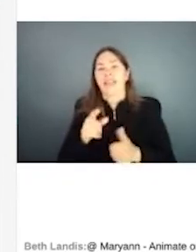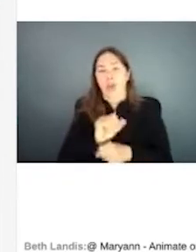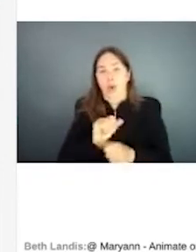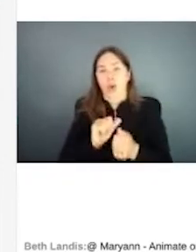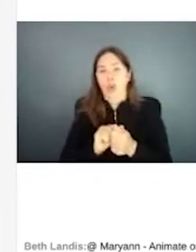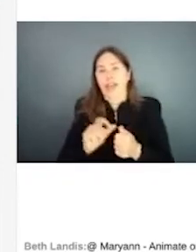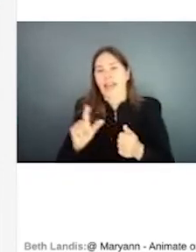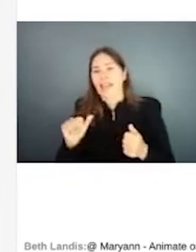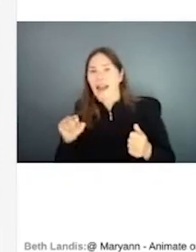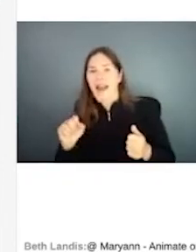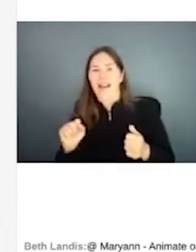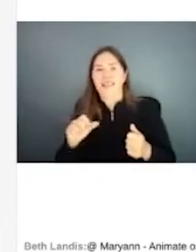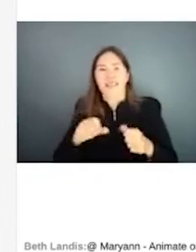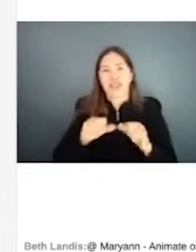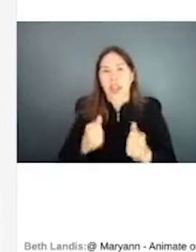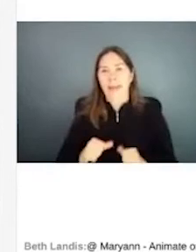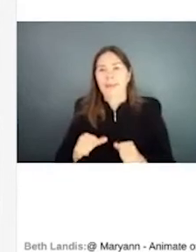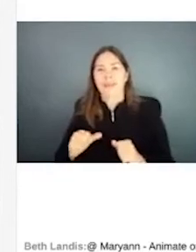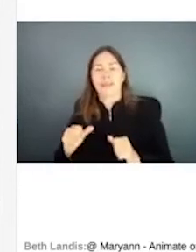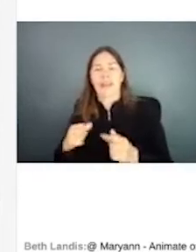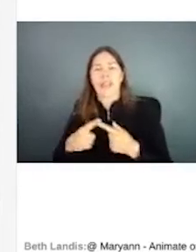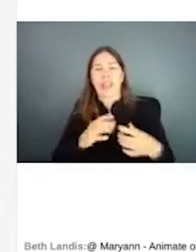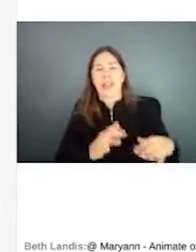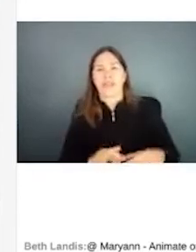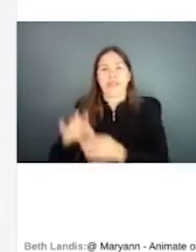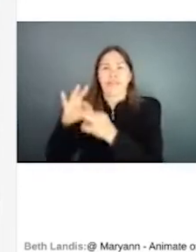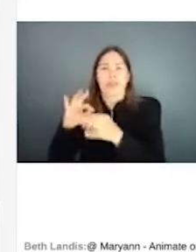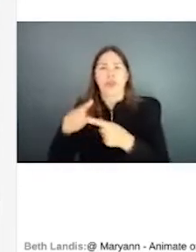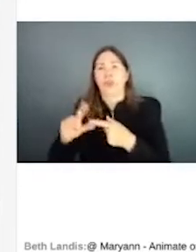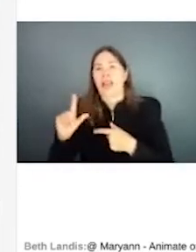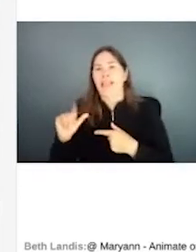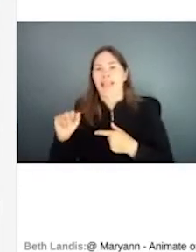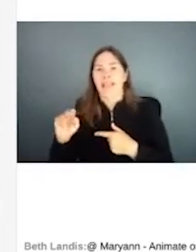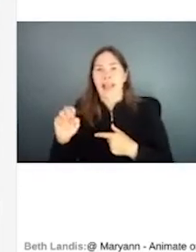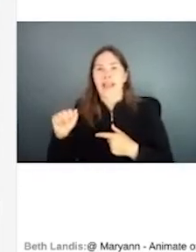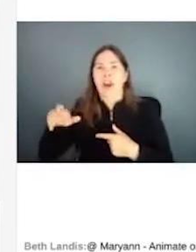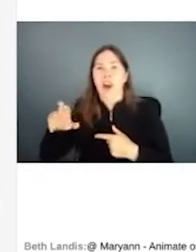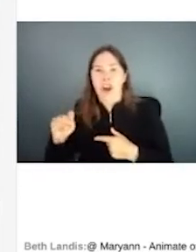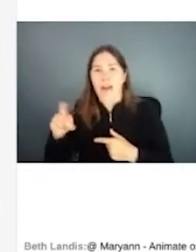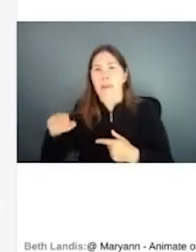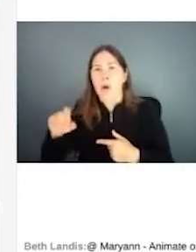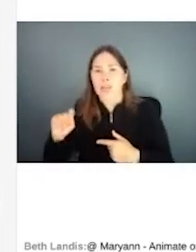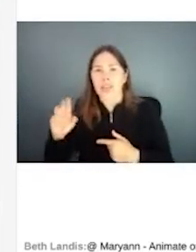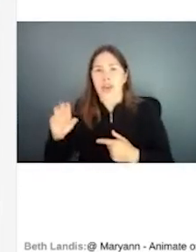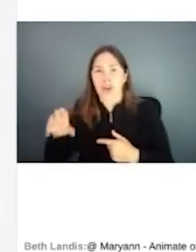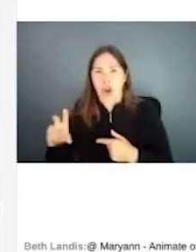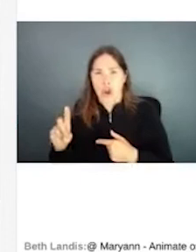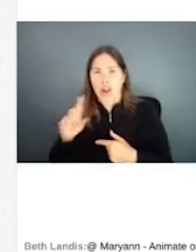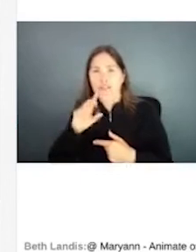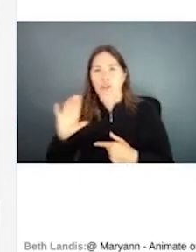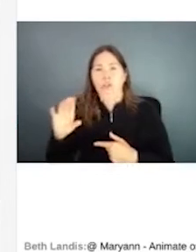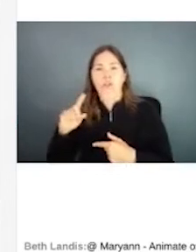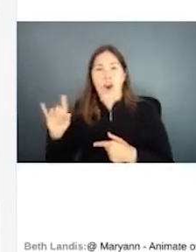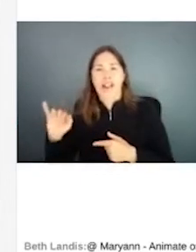and basic shapes, and then it wraps it into a line art postcard for Adobe Illustrator. So each one of these